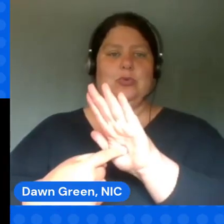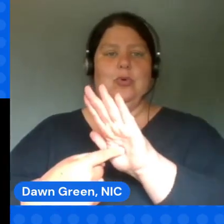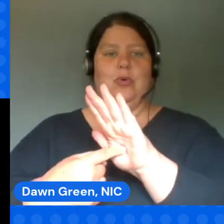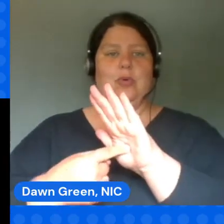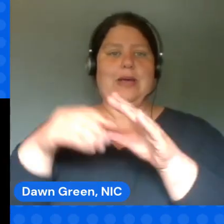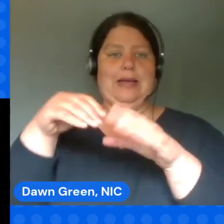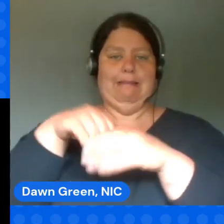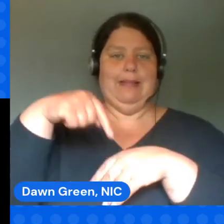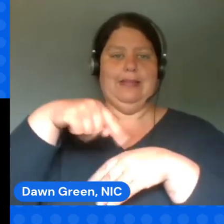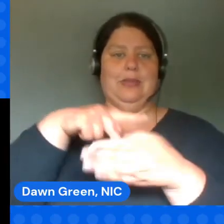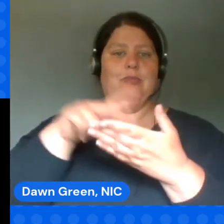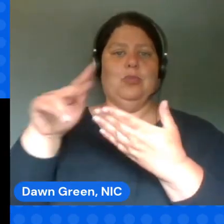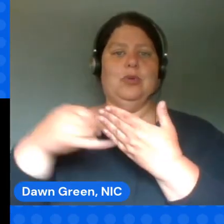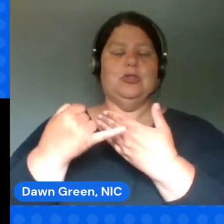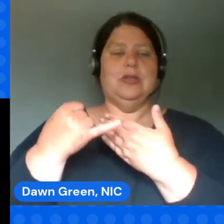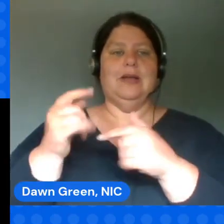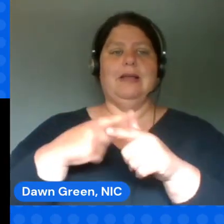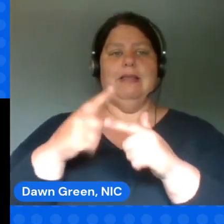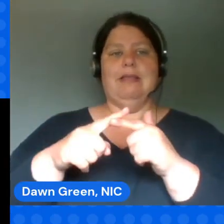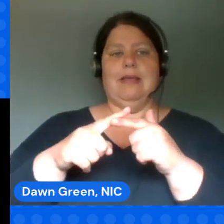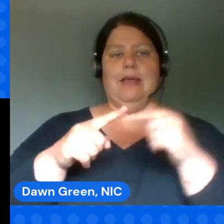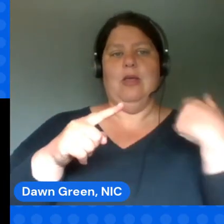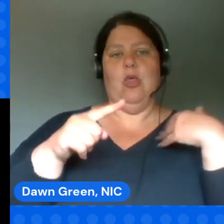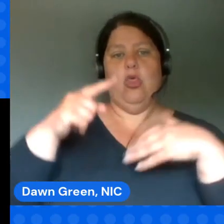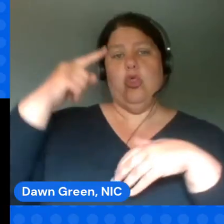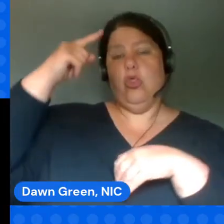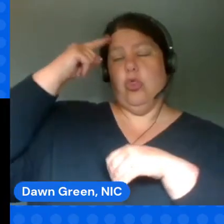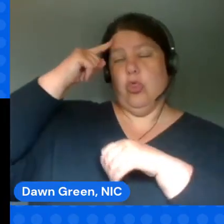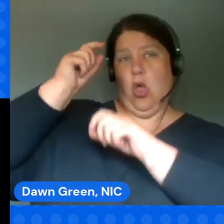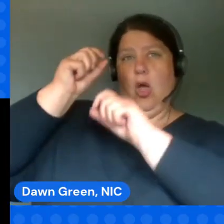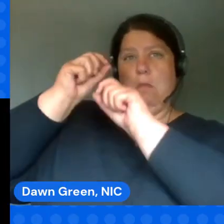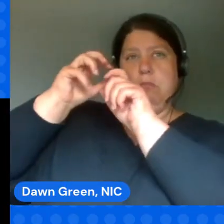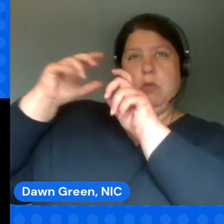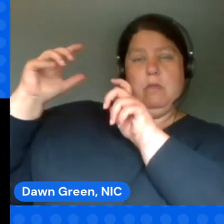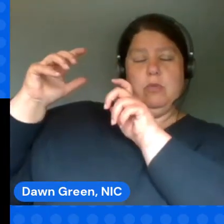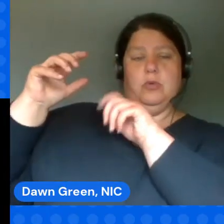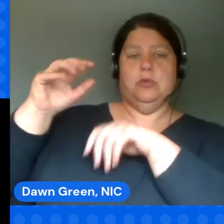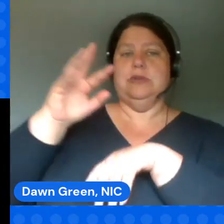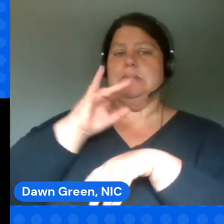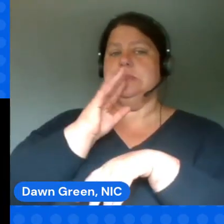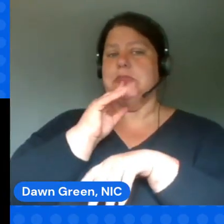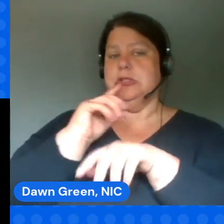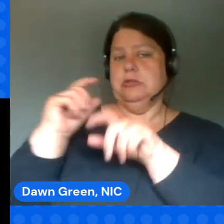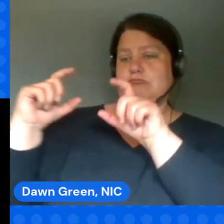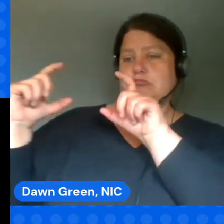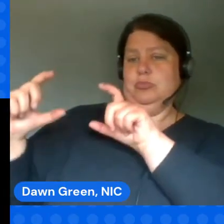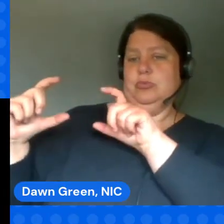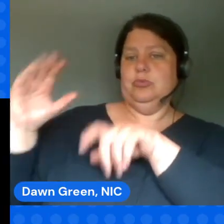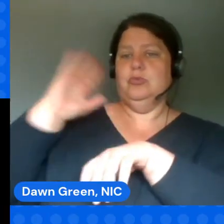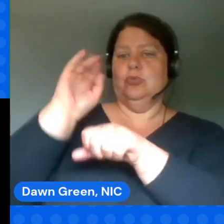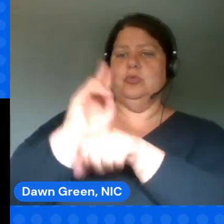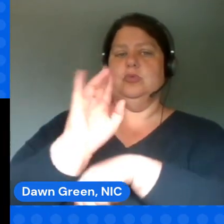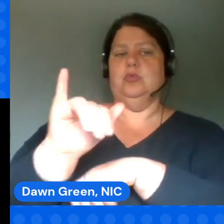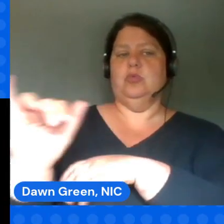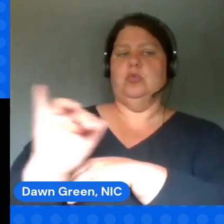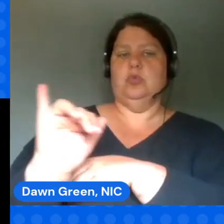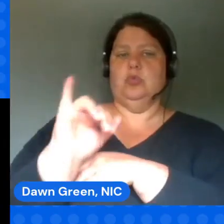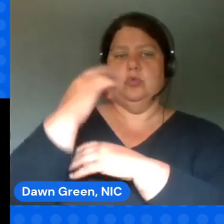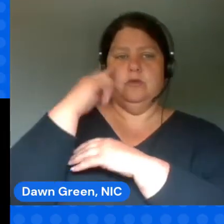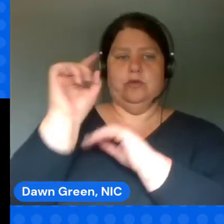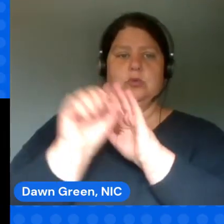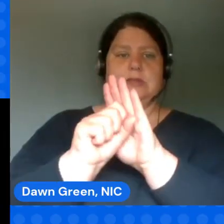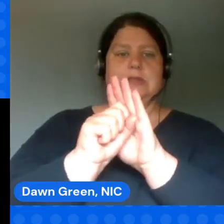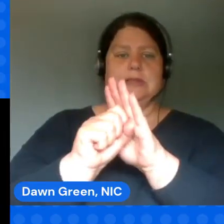then the thought bubbles and the speak bubbles, we'll use those as well for your sample project.